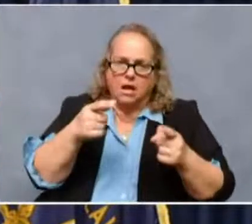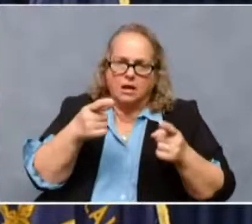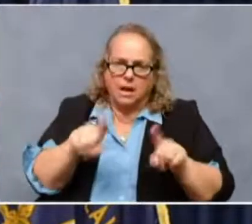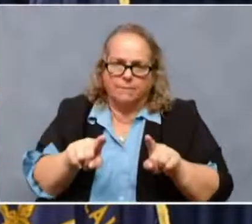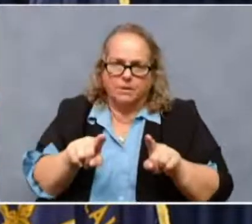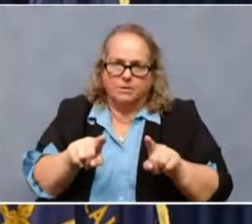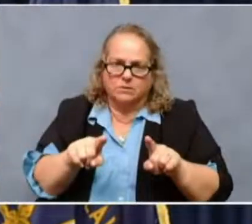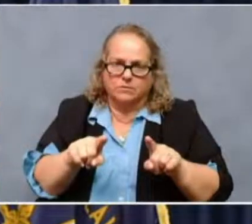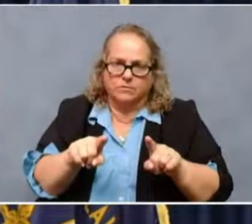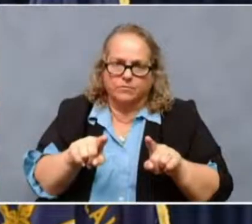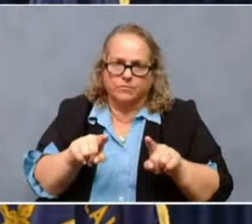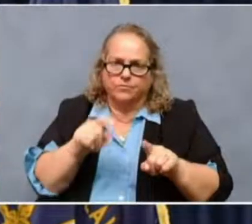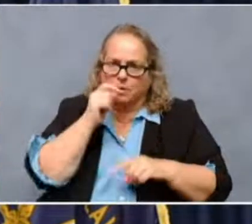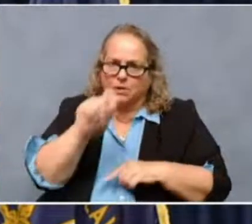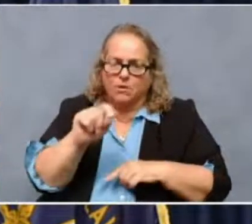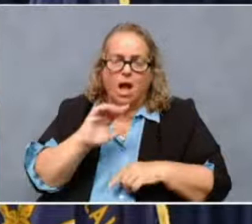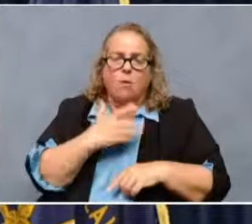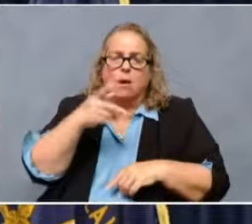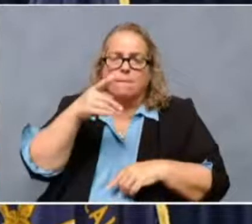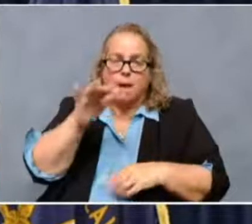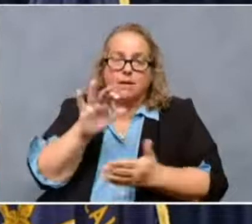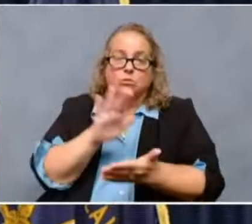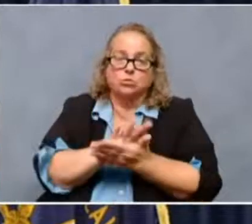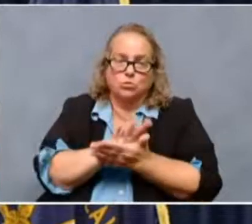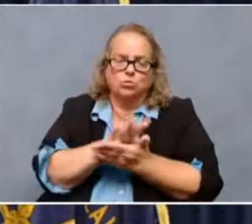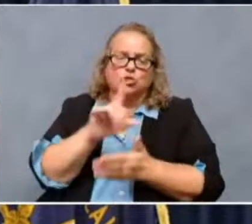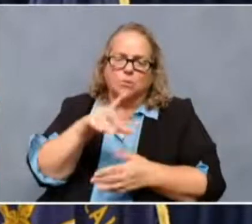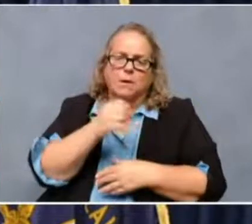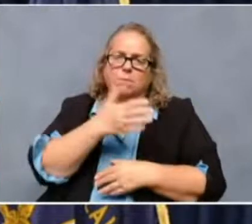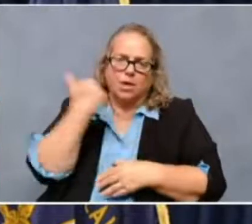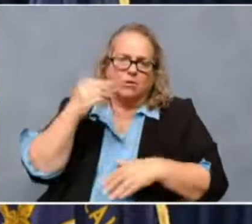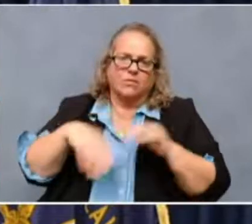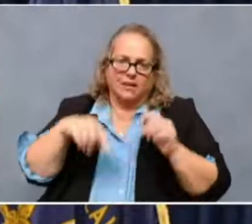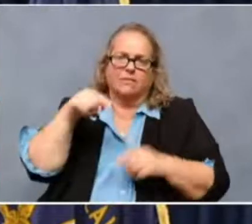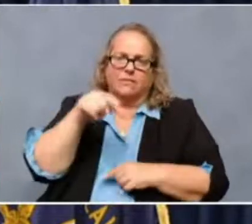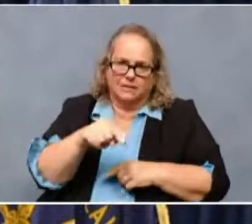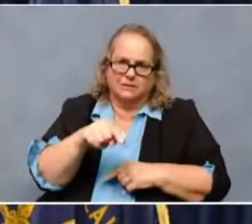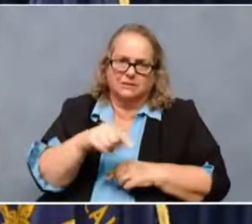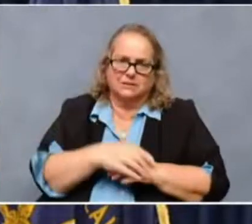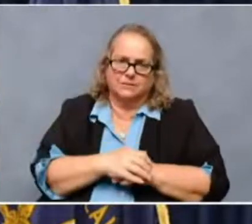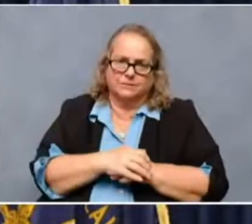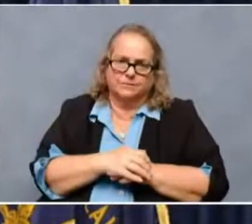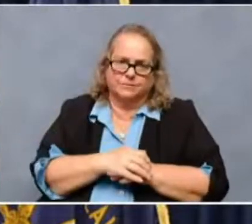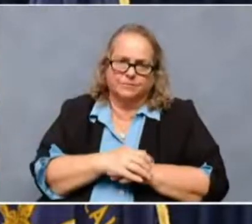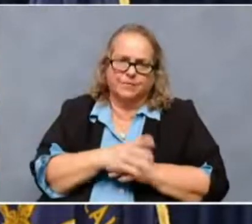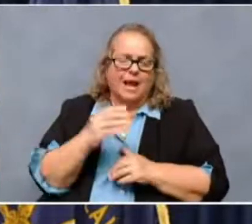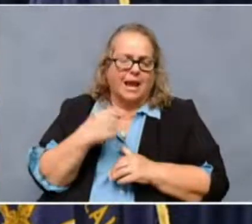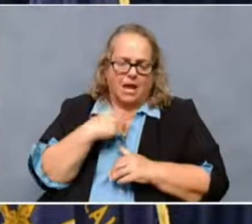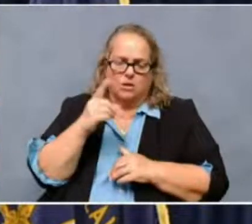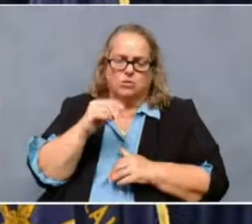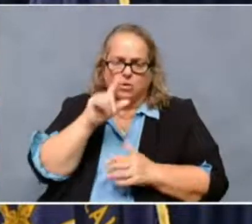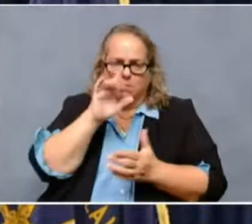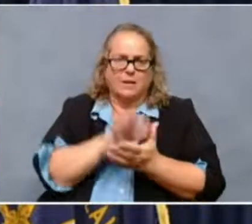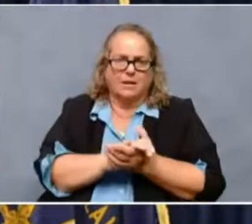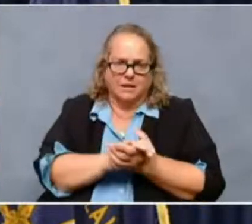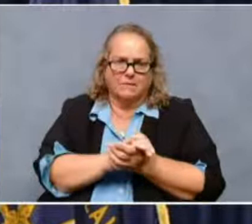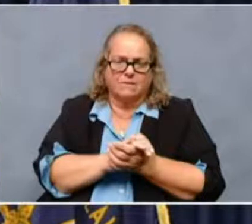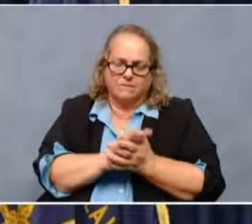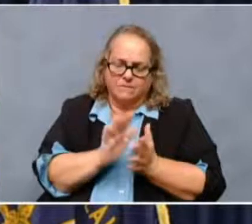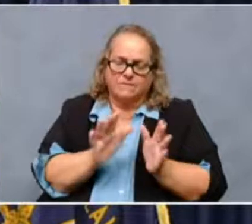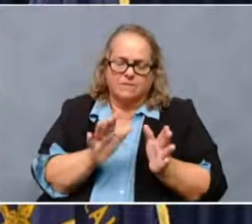Our public schools are better than this, and I do believe, though,